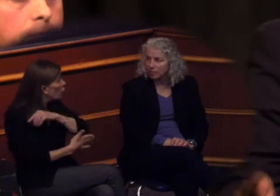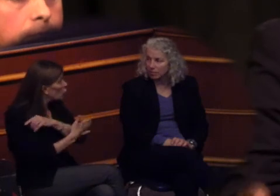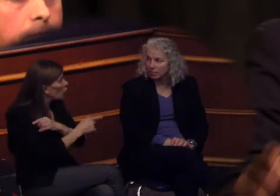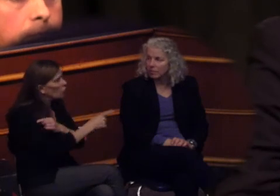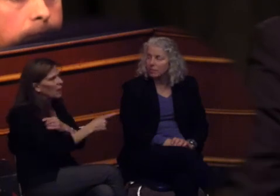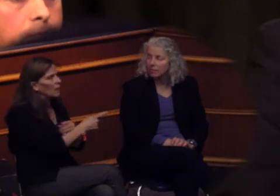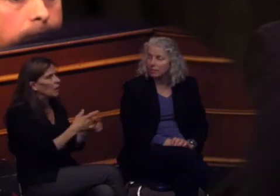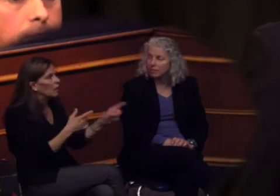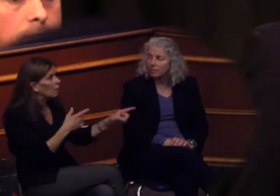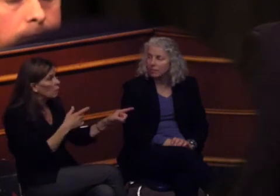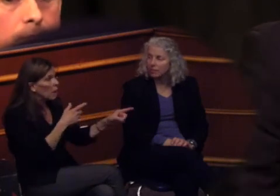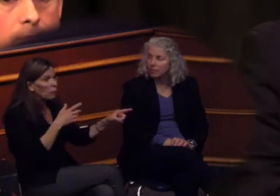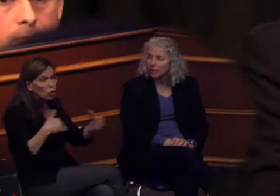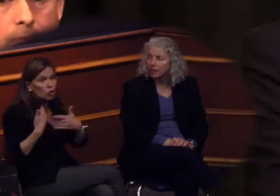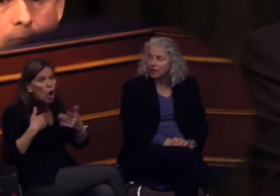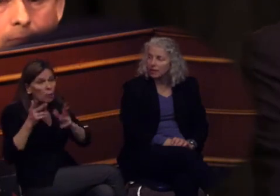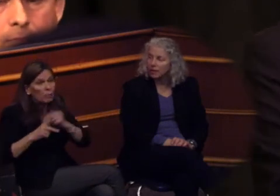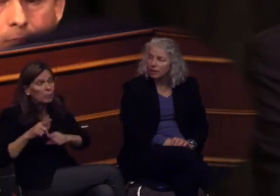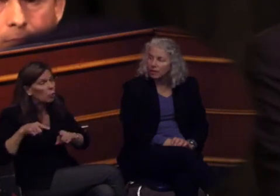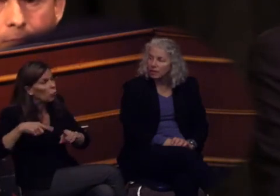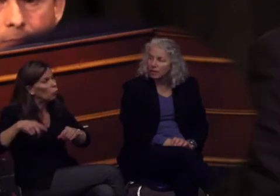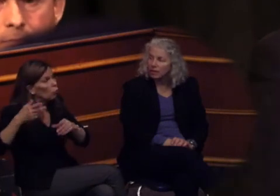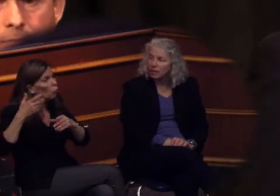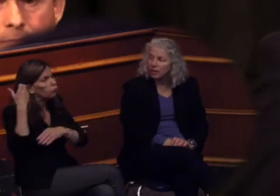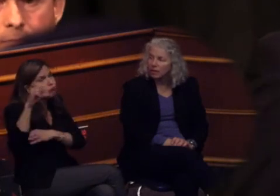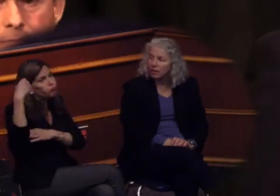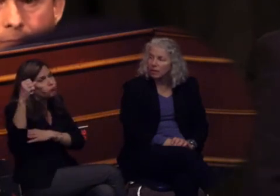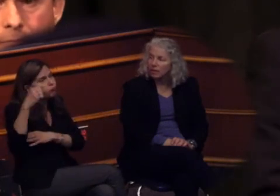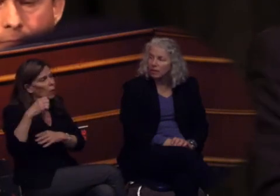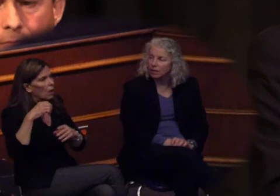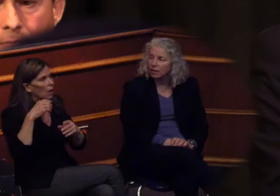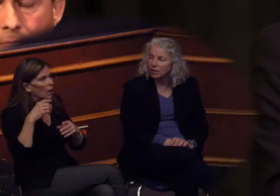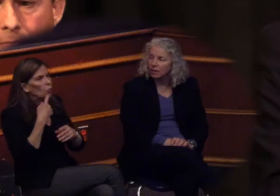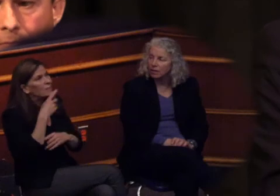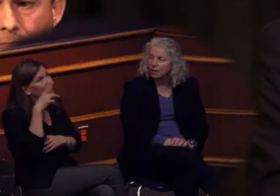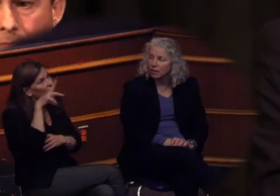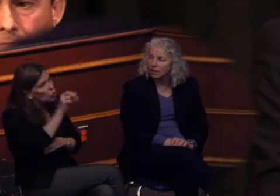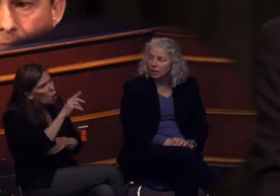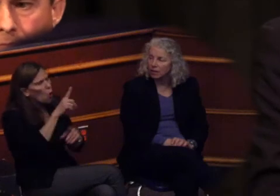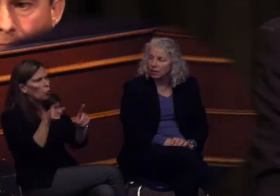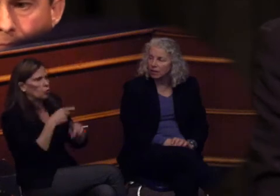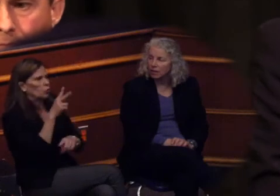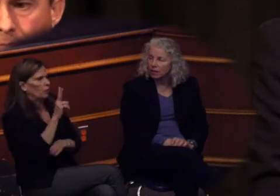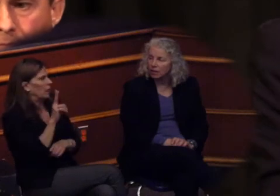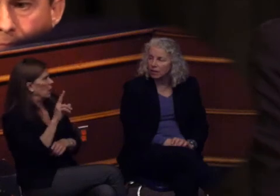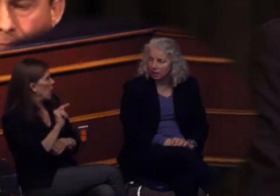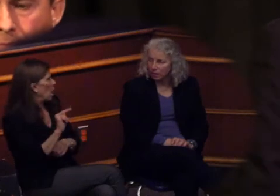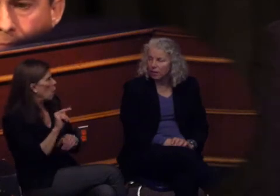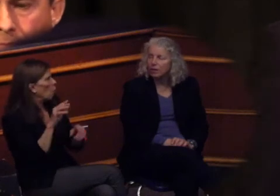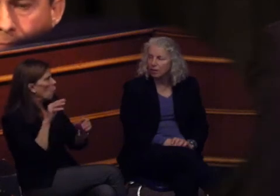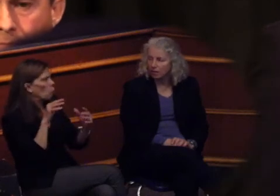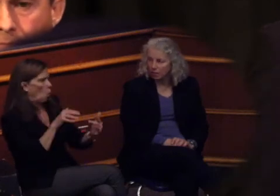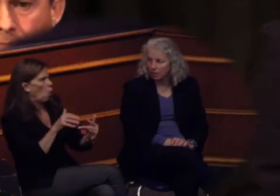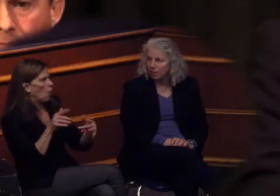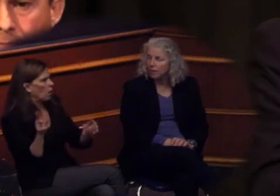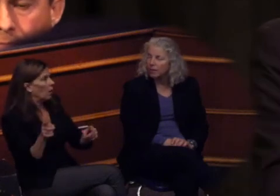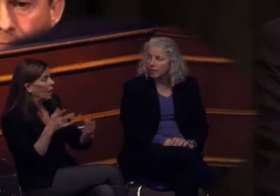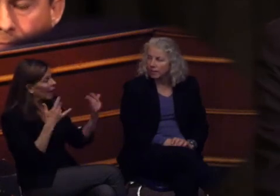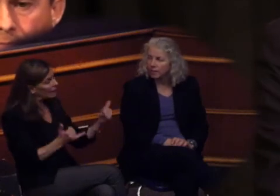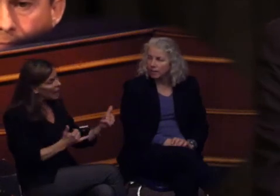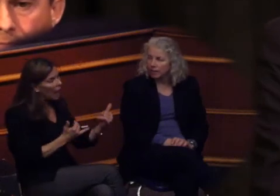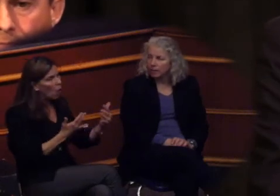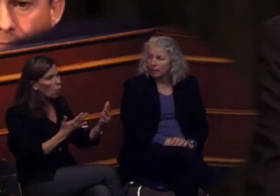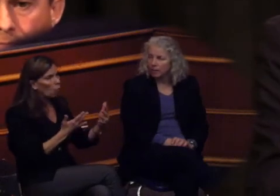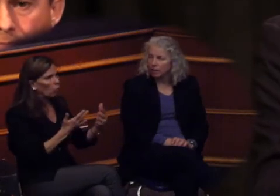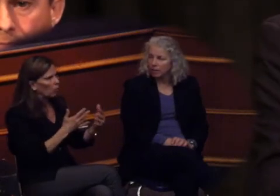to the Vietnam War. And here we are right now at a critical moment in our country, in our common world. It is young